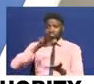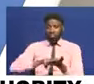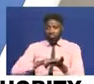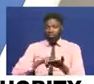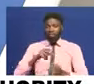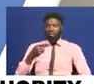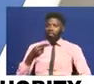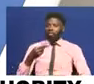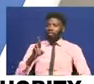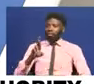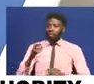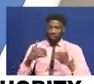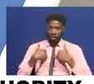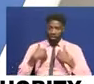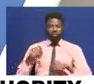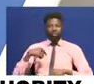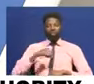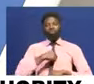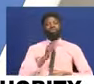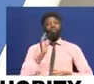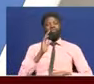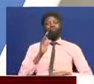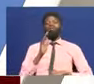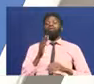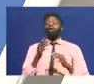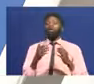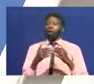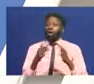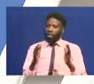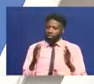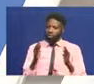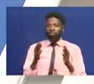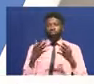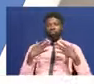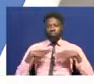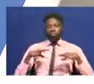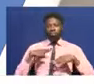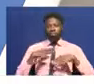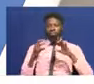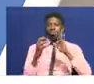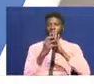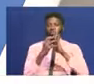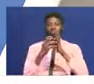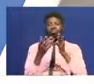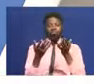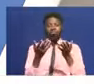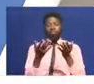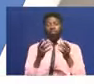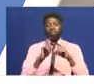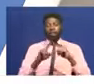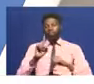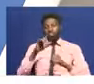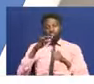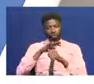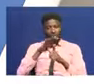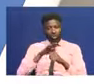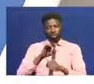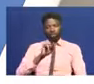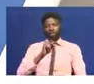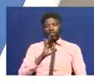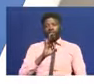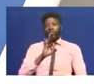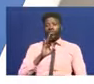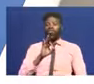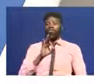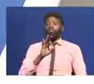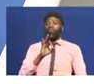able to recruit competitively. It'll be open, but priority will still be given to NHIF staff, because the assumption is, and this is actually true, they are the